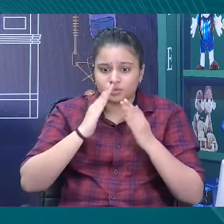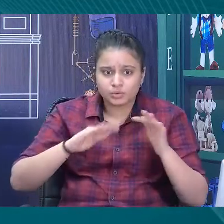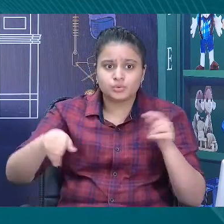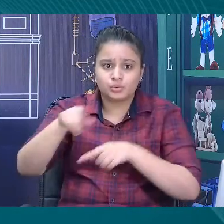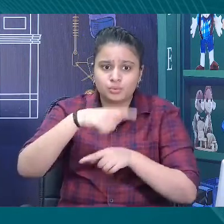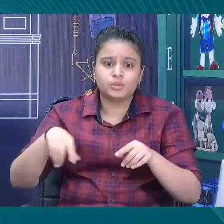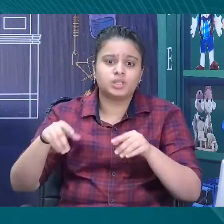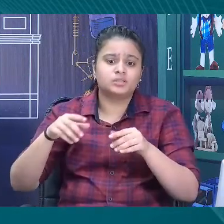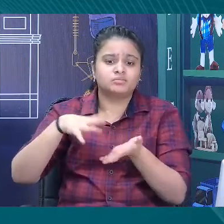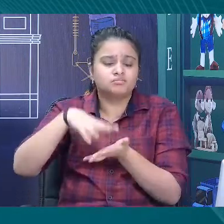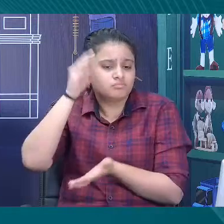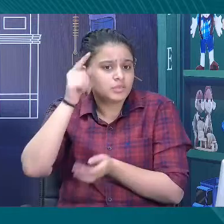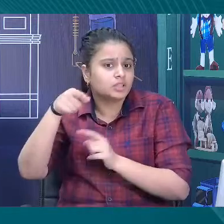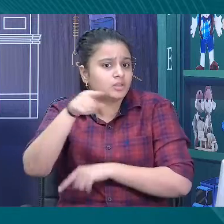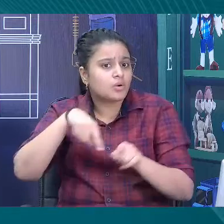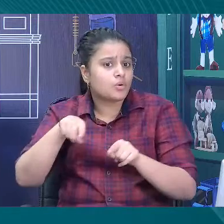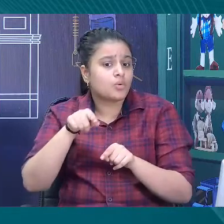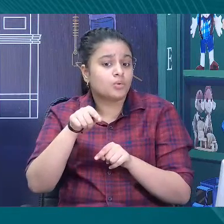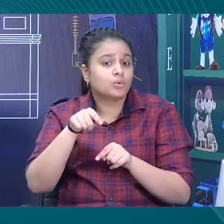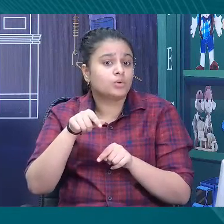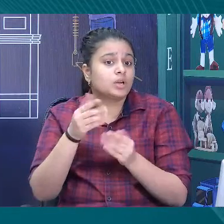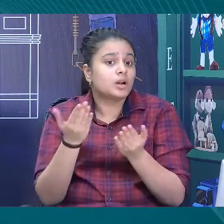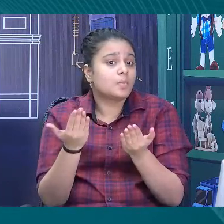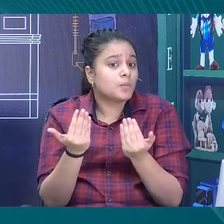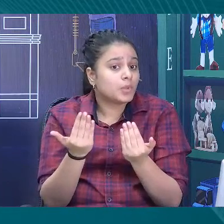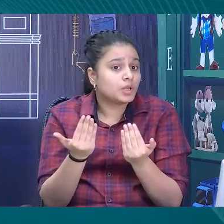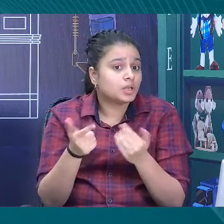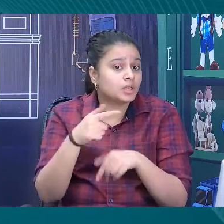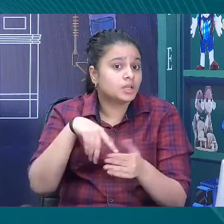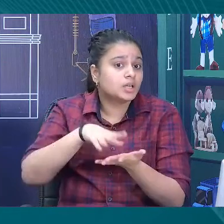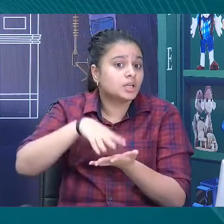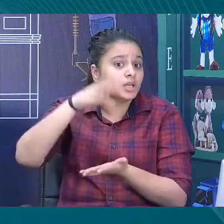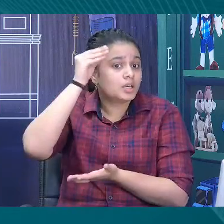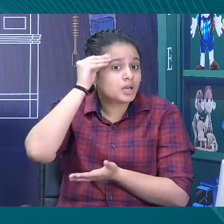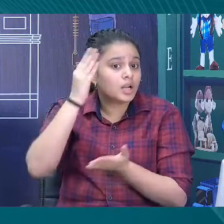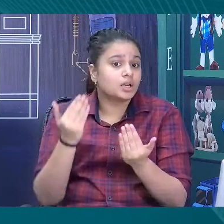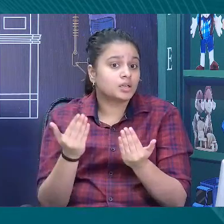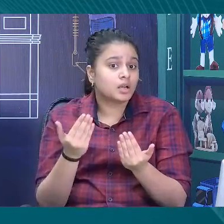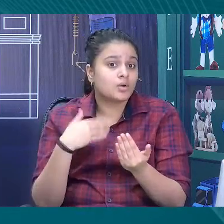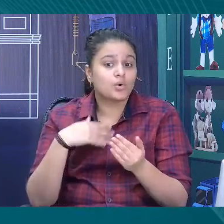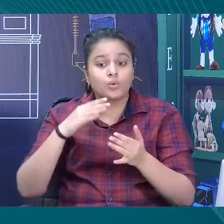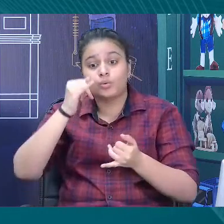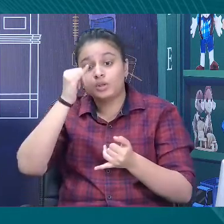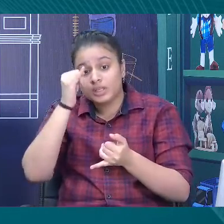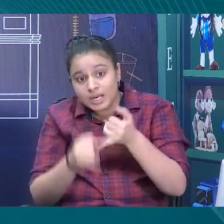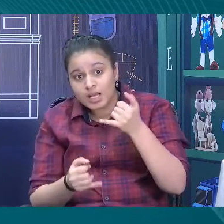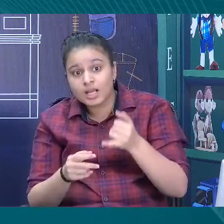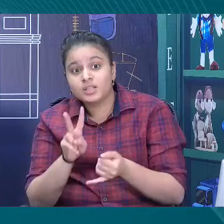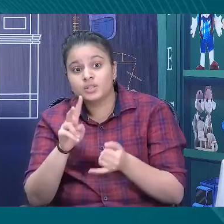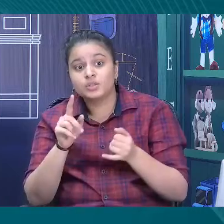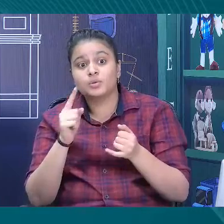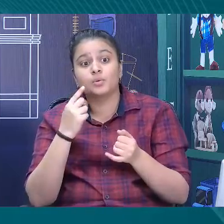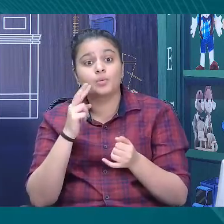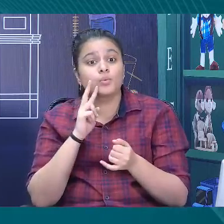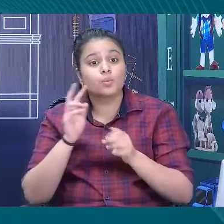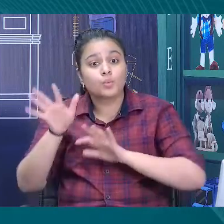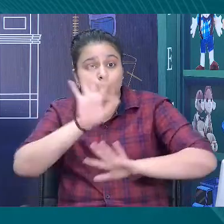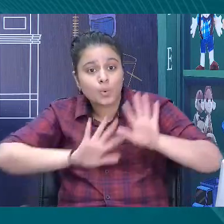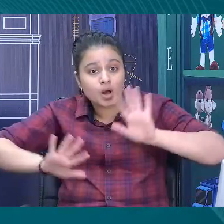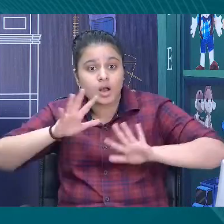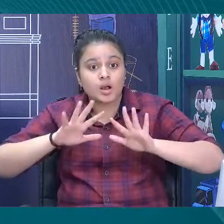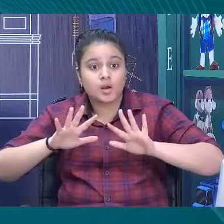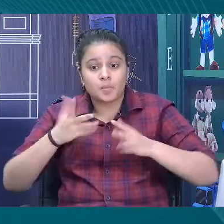my learners will be able to, and then after that give a verb, So it has to be something that the child